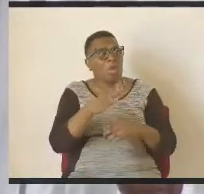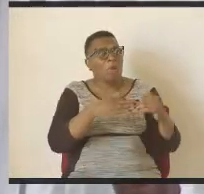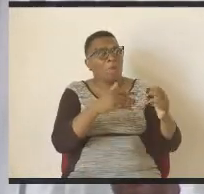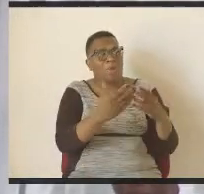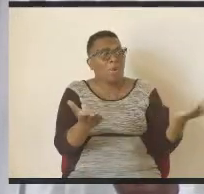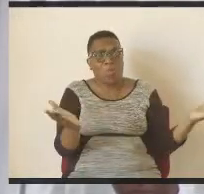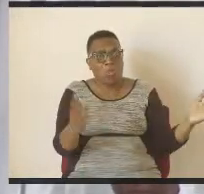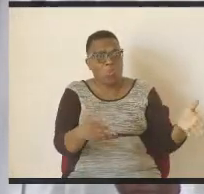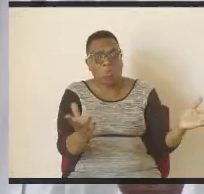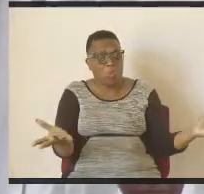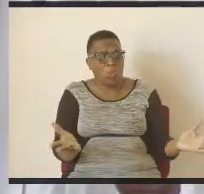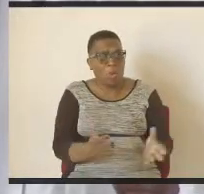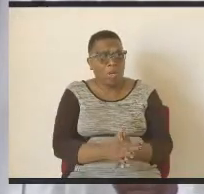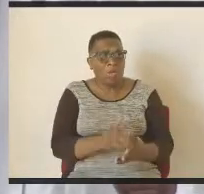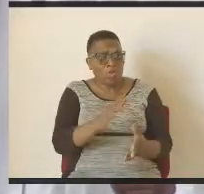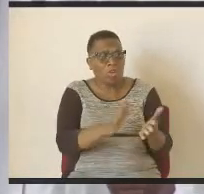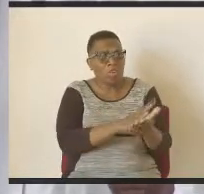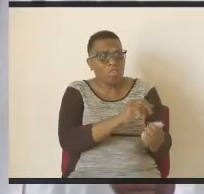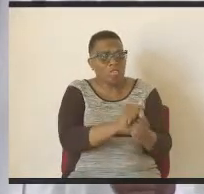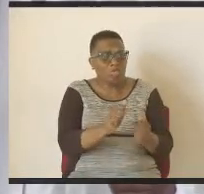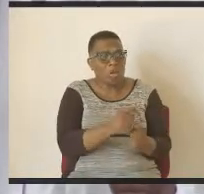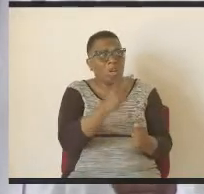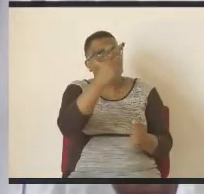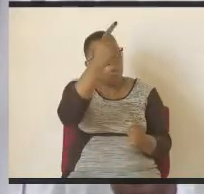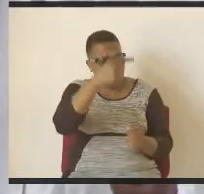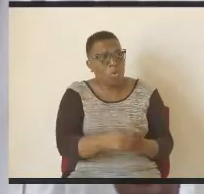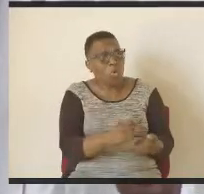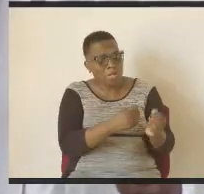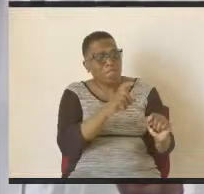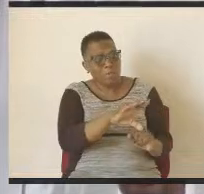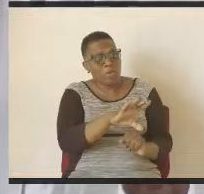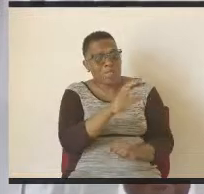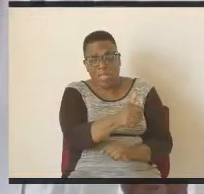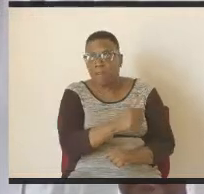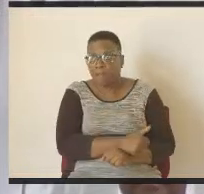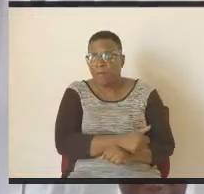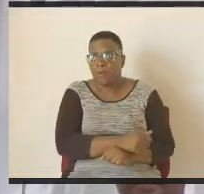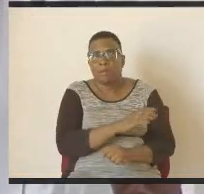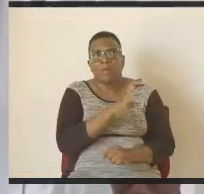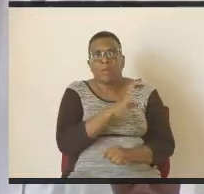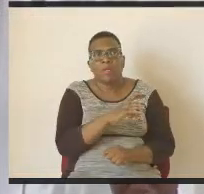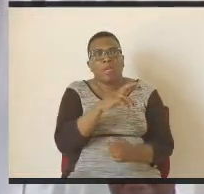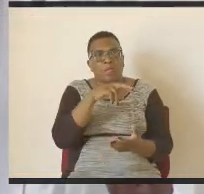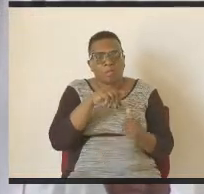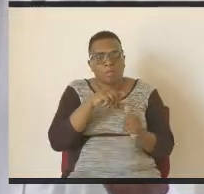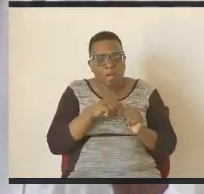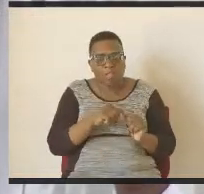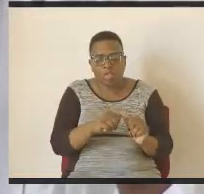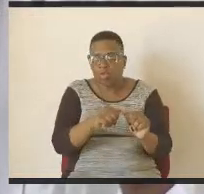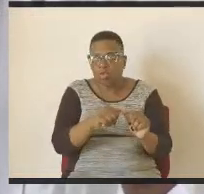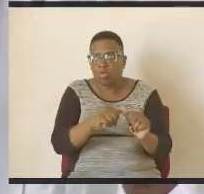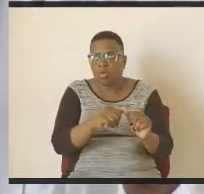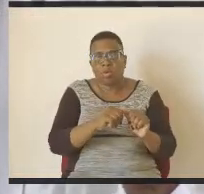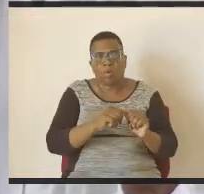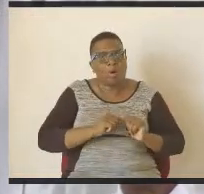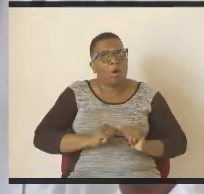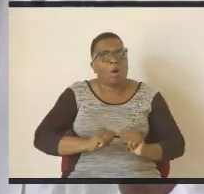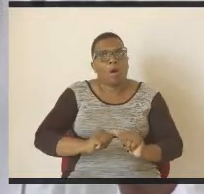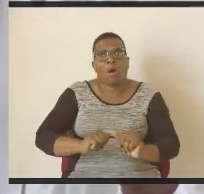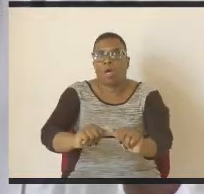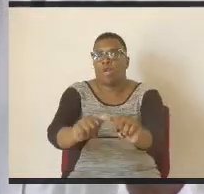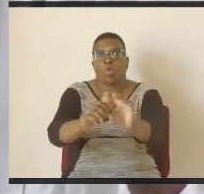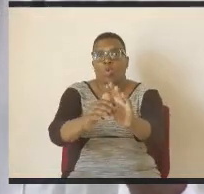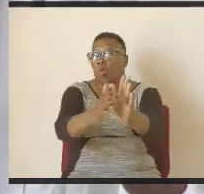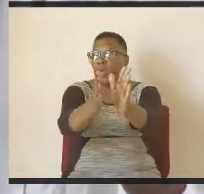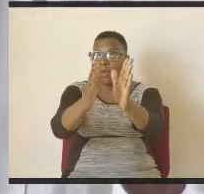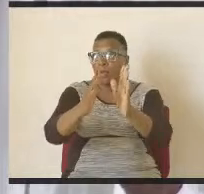tear it down and build it up in 3 days. Come down and save yourself. But he stood the course. He went all the way.